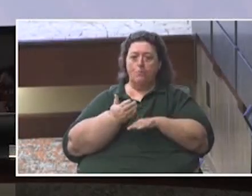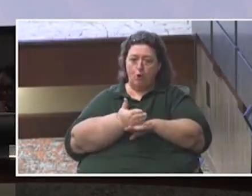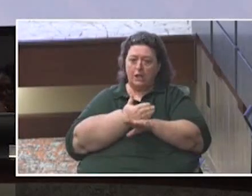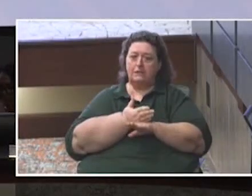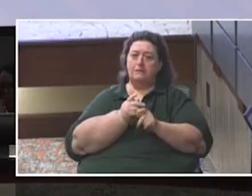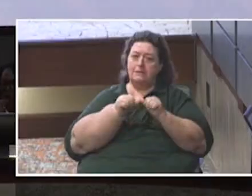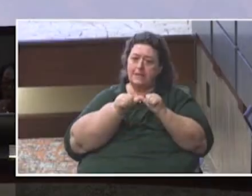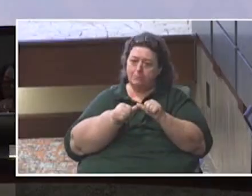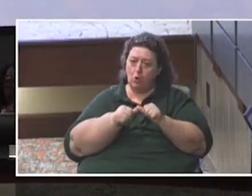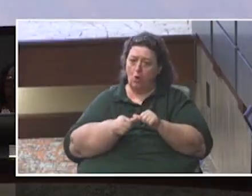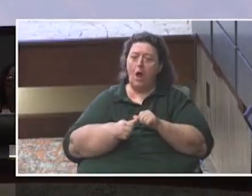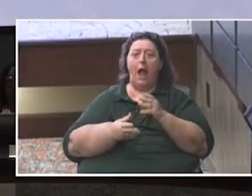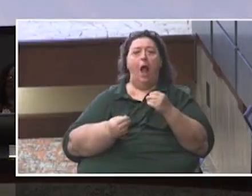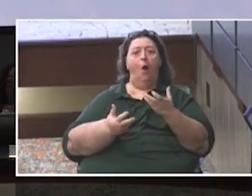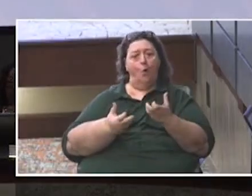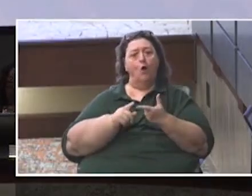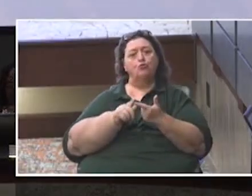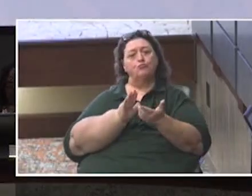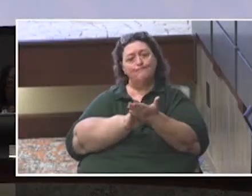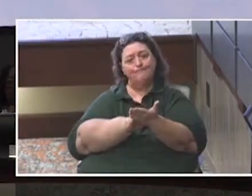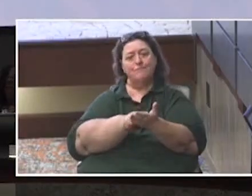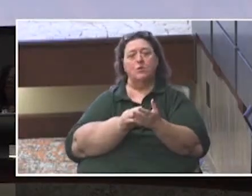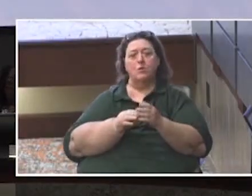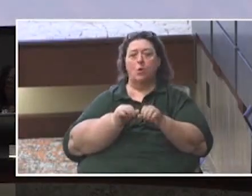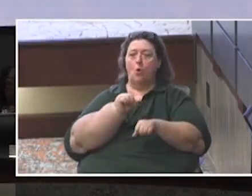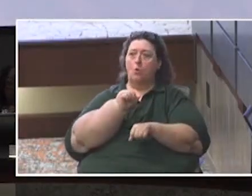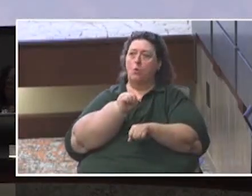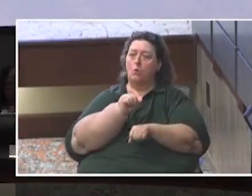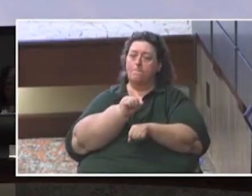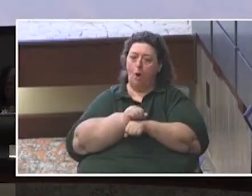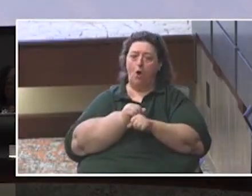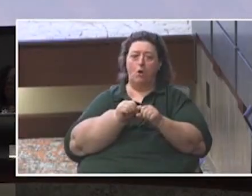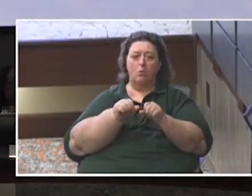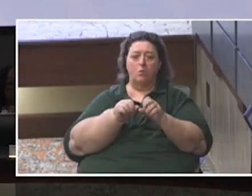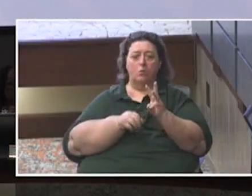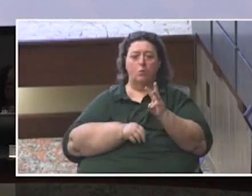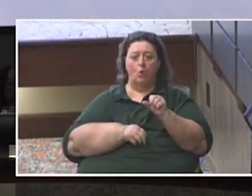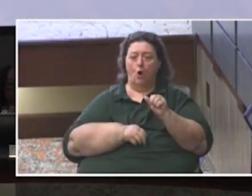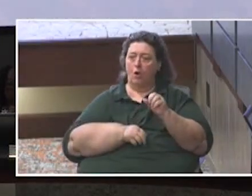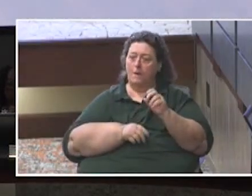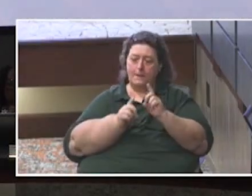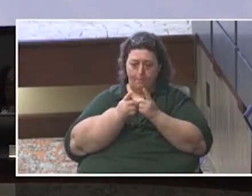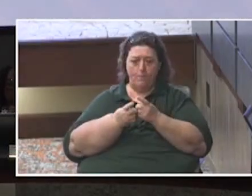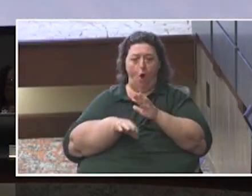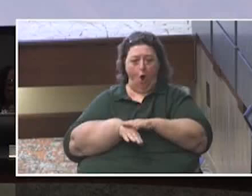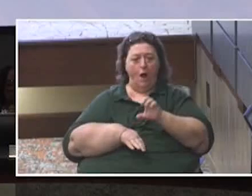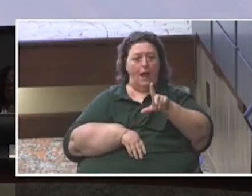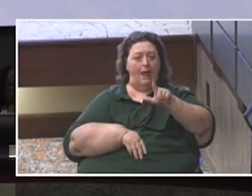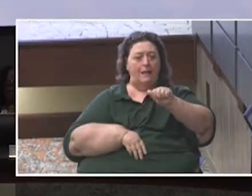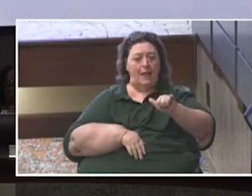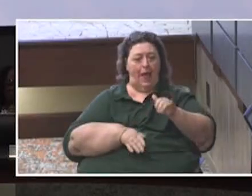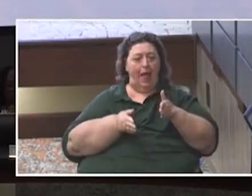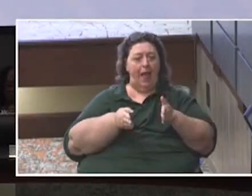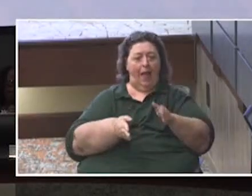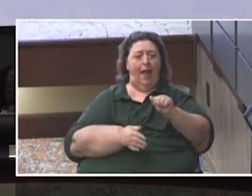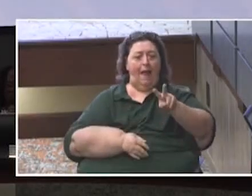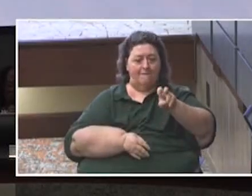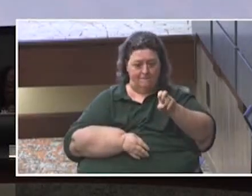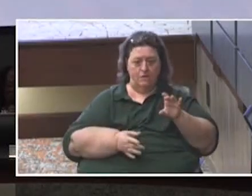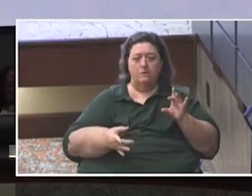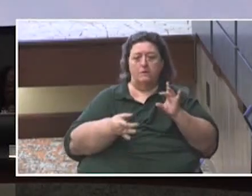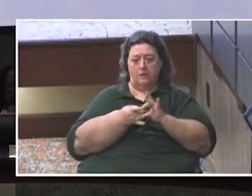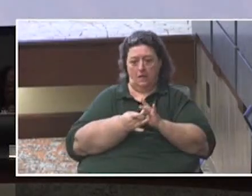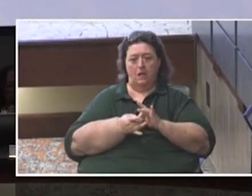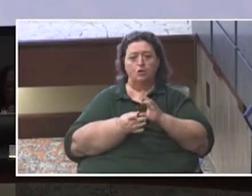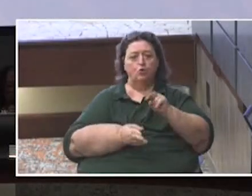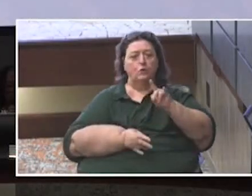give huge credit out to the Public Works Department, Mike Norman, for the work at Clay Avenue. We tie in, our utilities tie in there at